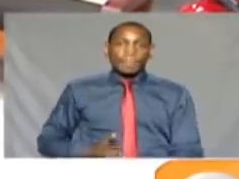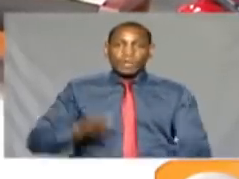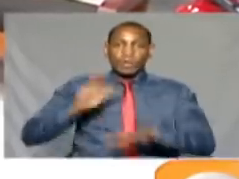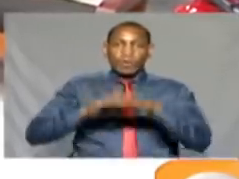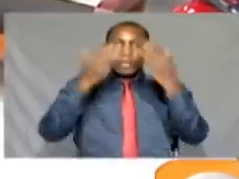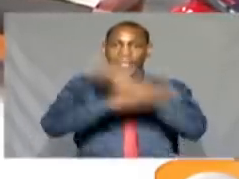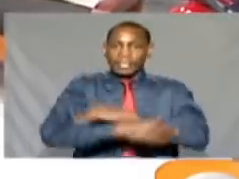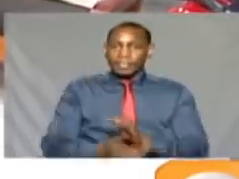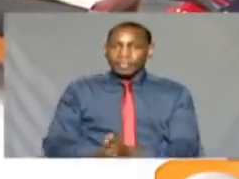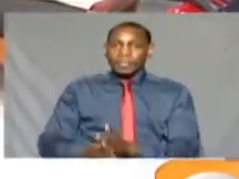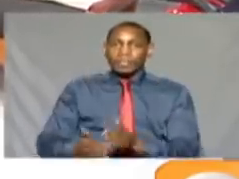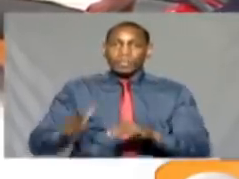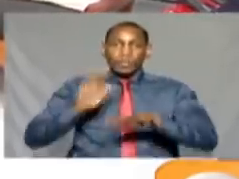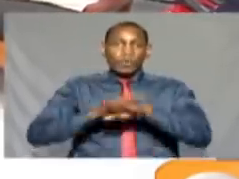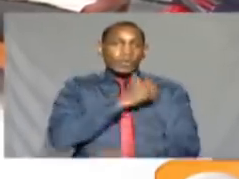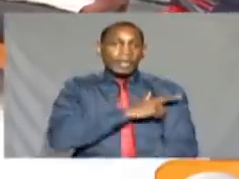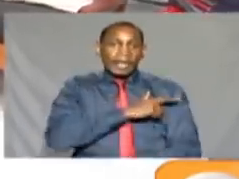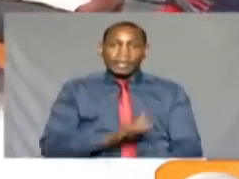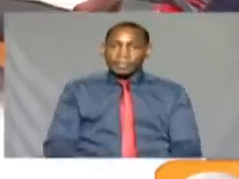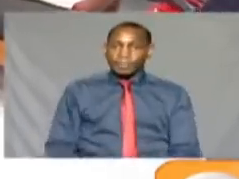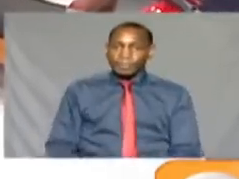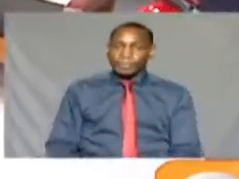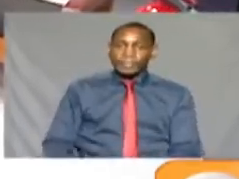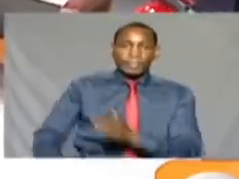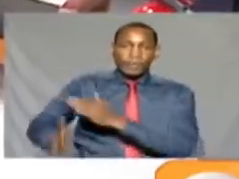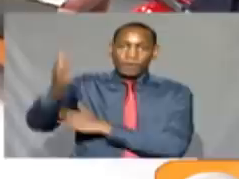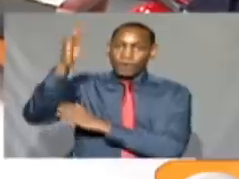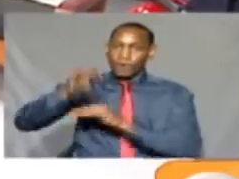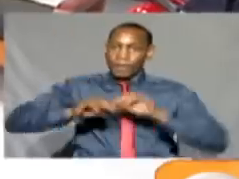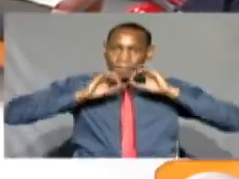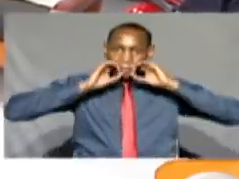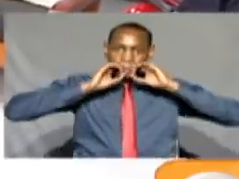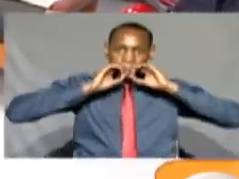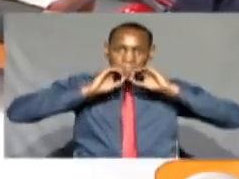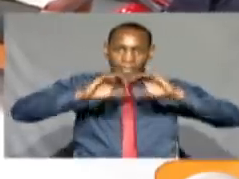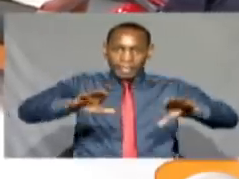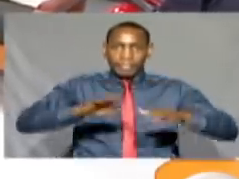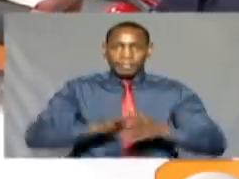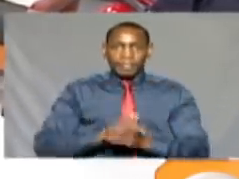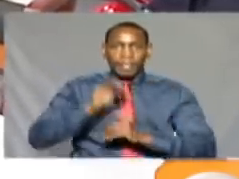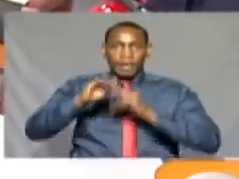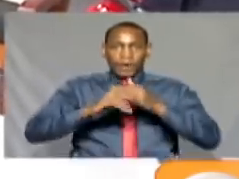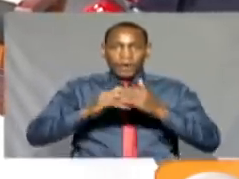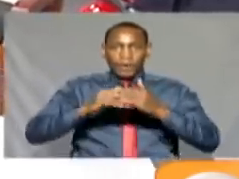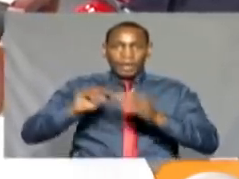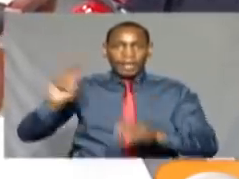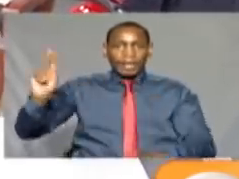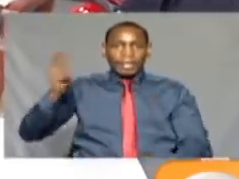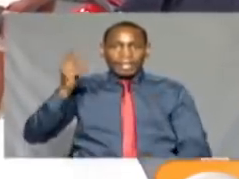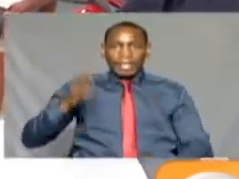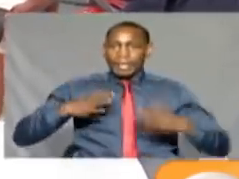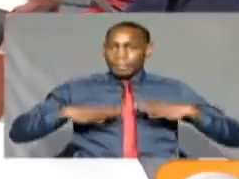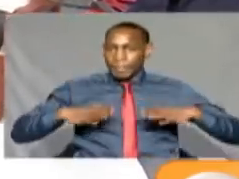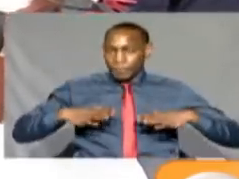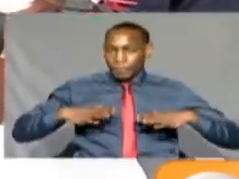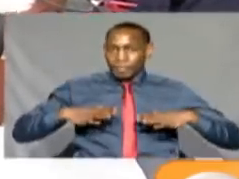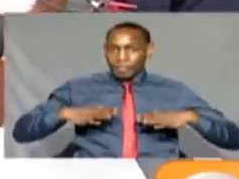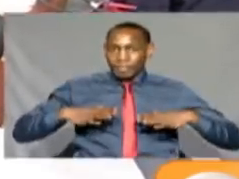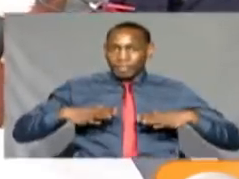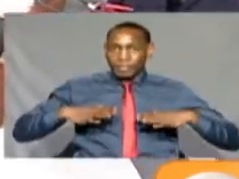night. Good luck. God bless all Kenyans